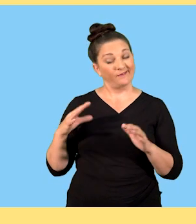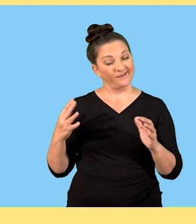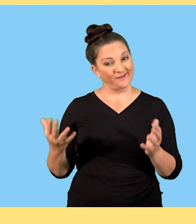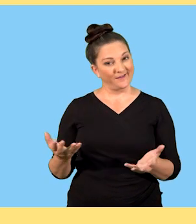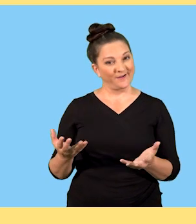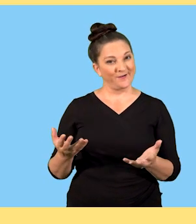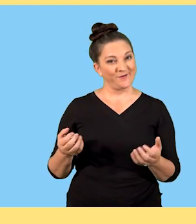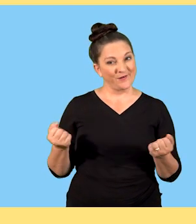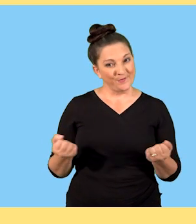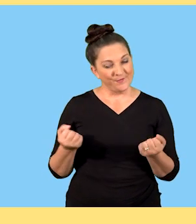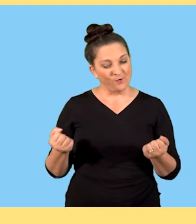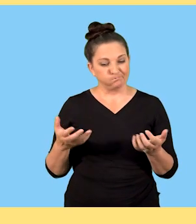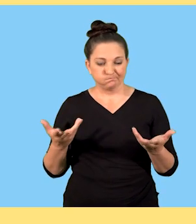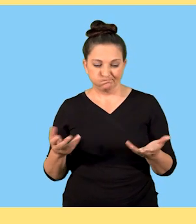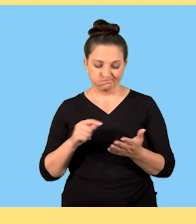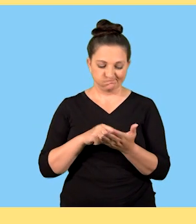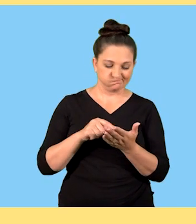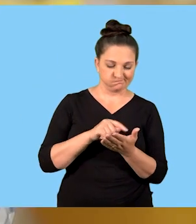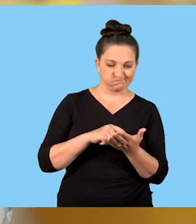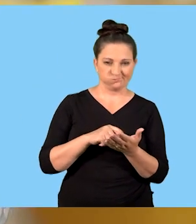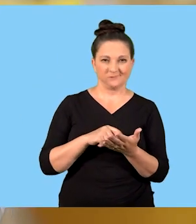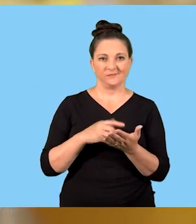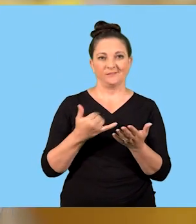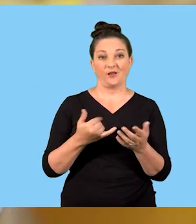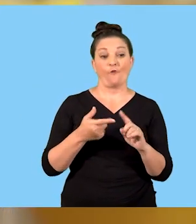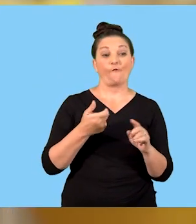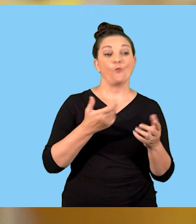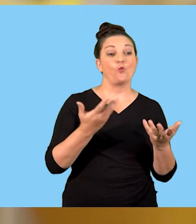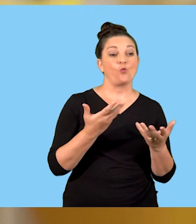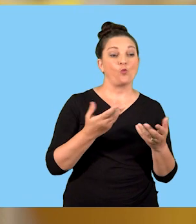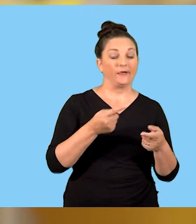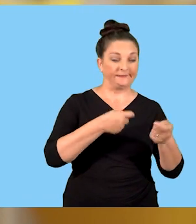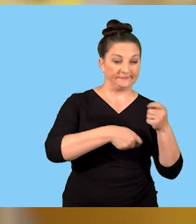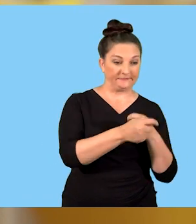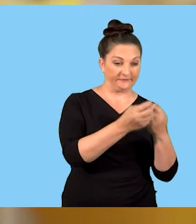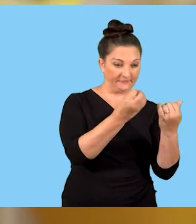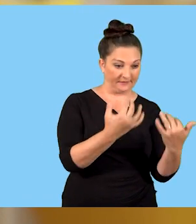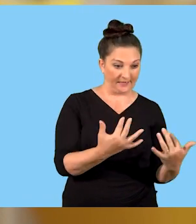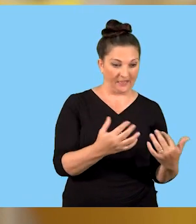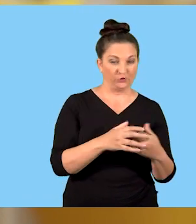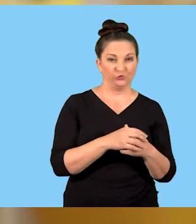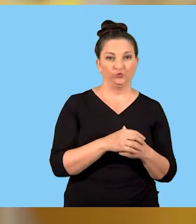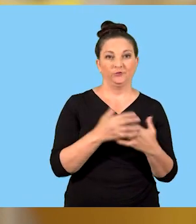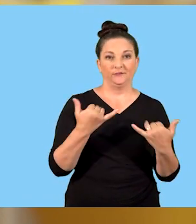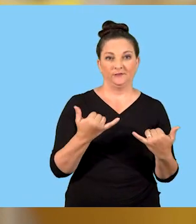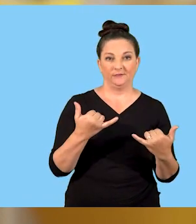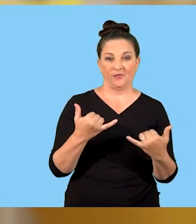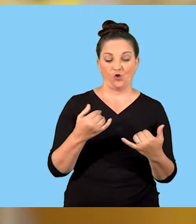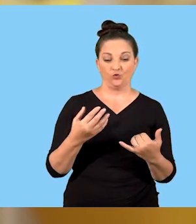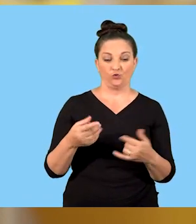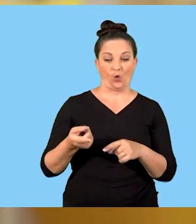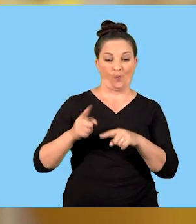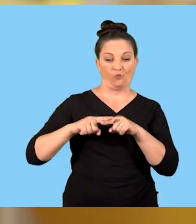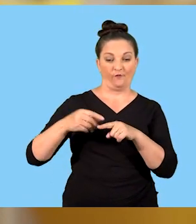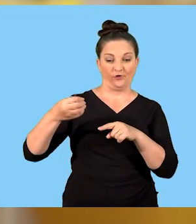505,571. This is how you would take the amounts from the trading account into the profit and